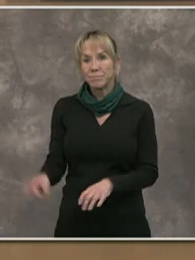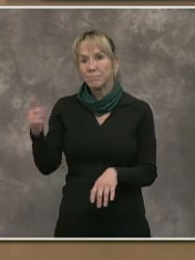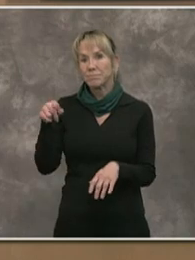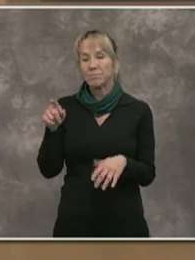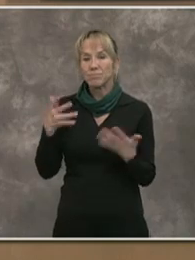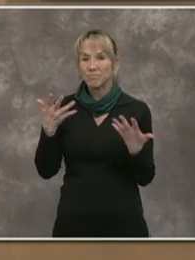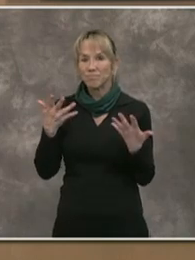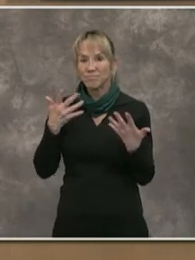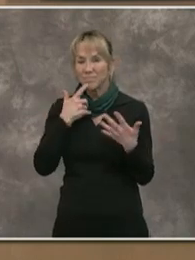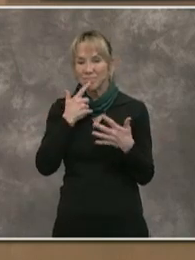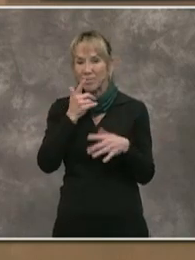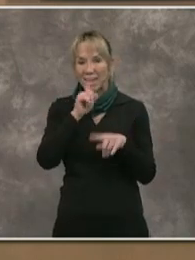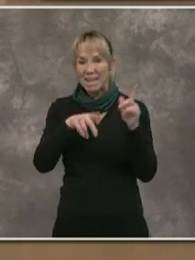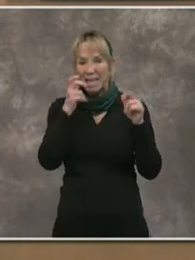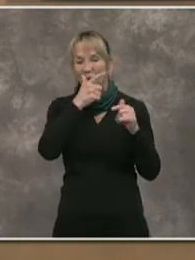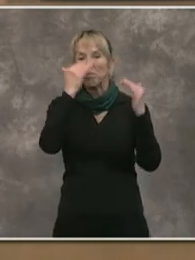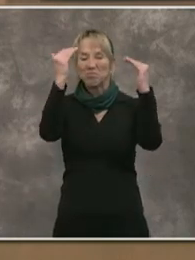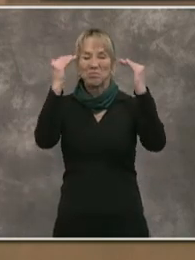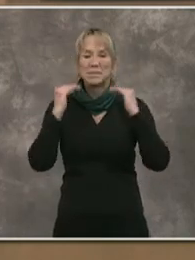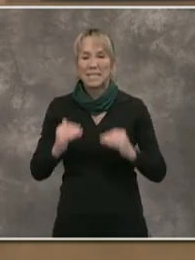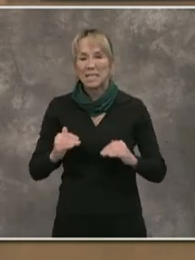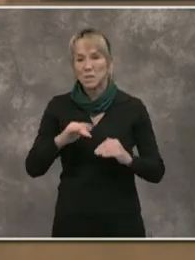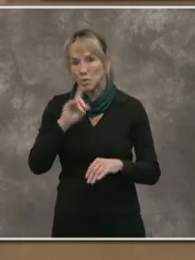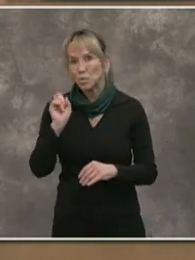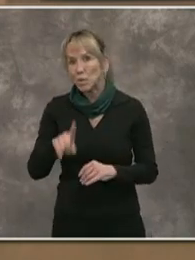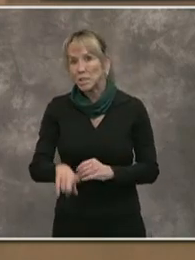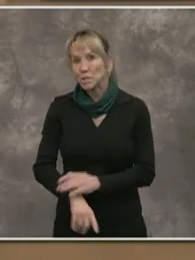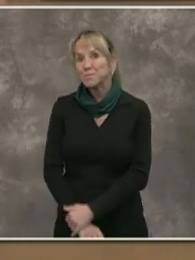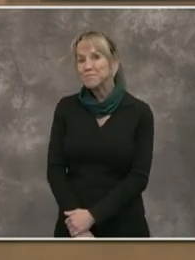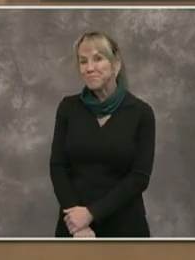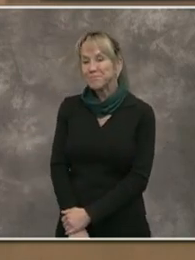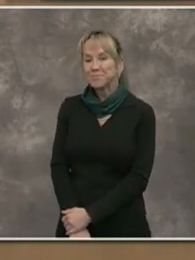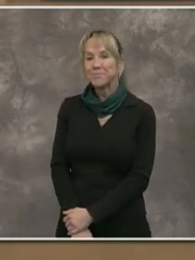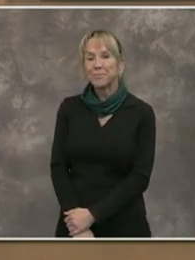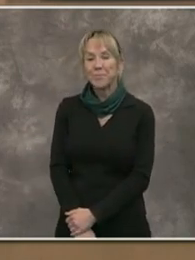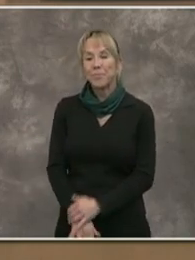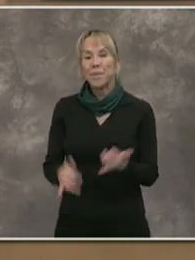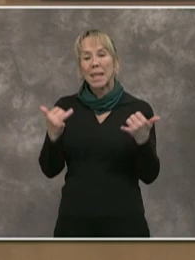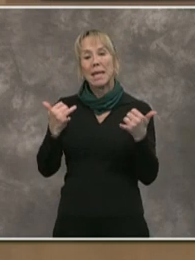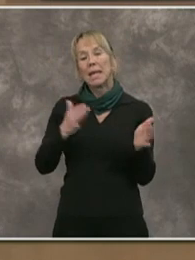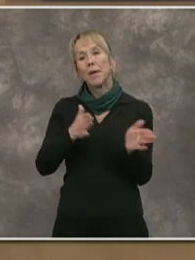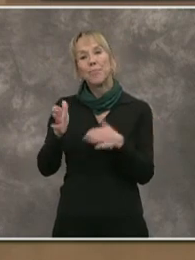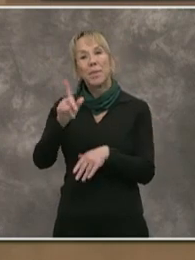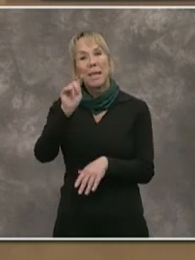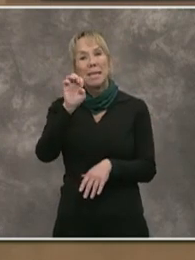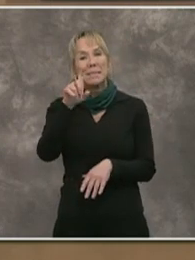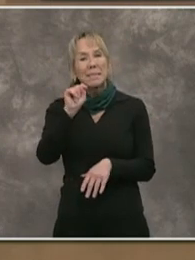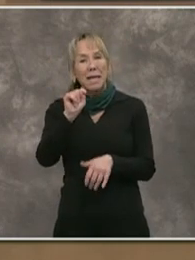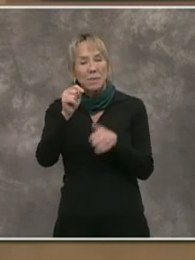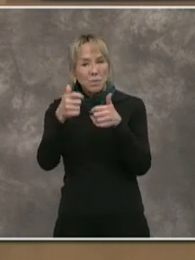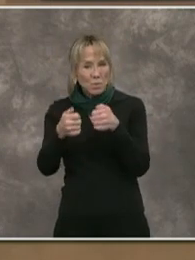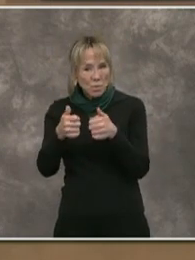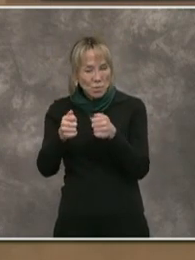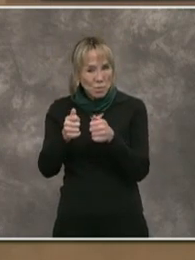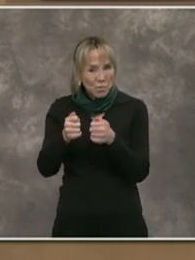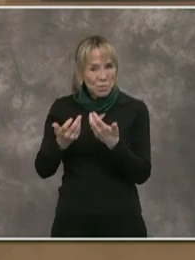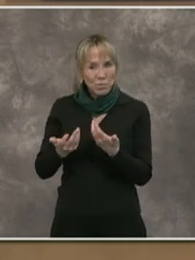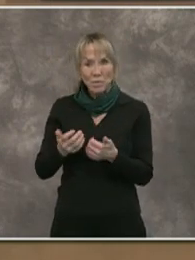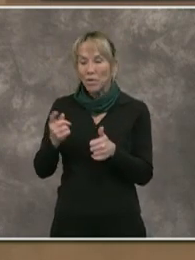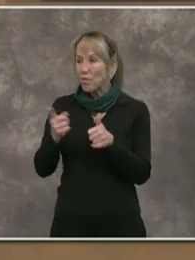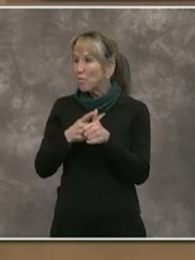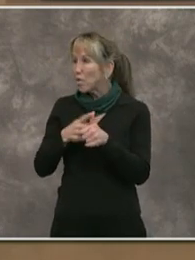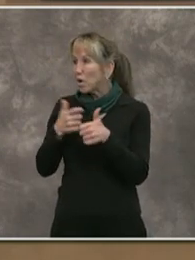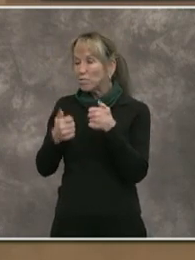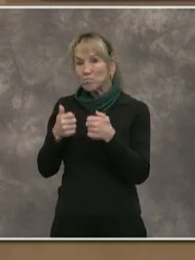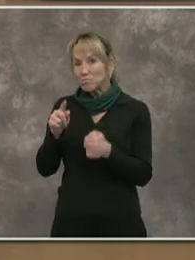the next. Okay. We'll go to our text questions now, and we'll go ahead and ask for the first